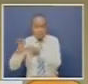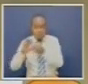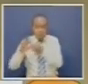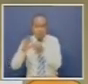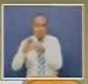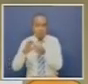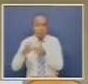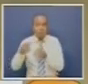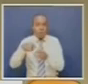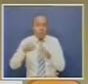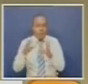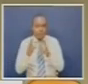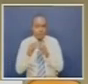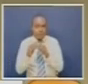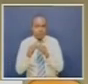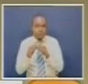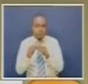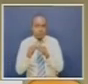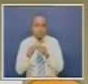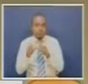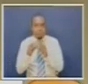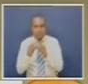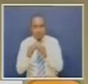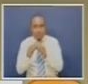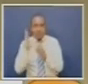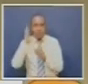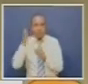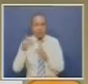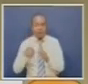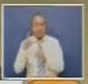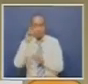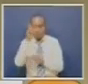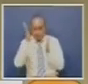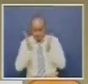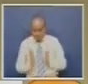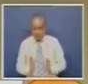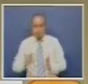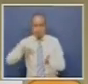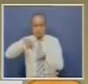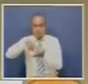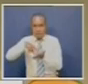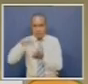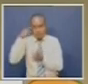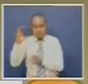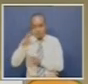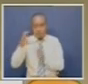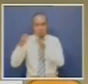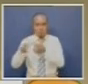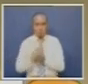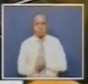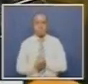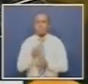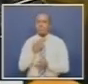are meeting, we are going to have one flag bearer of court. Right. Okay, I want you to respond to